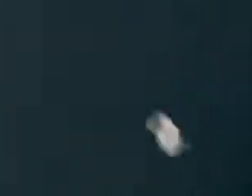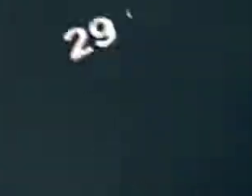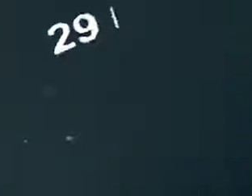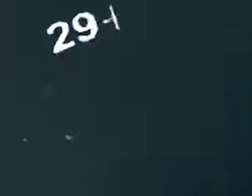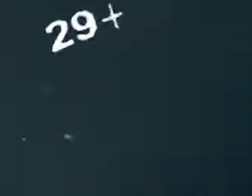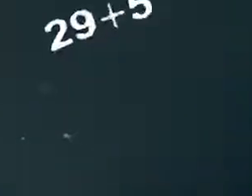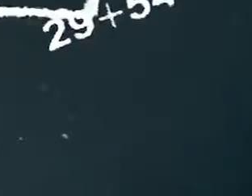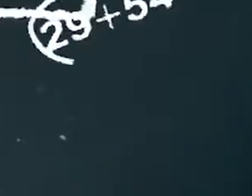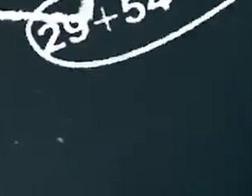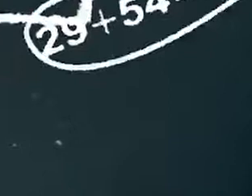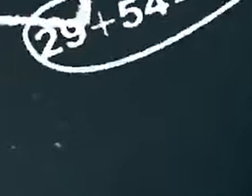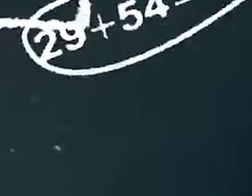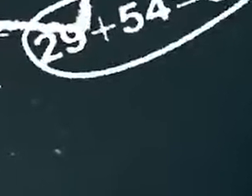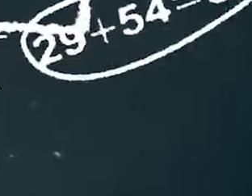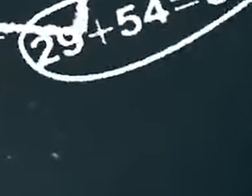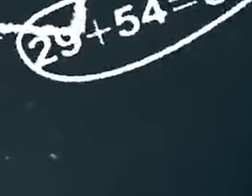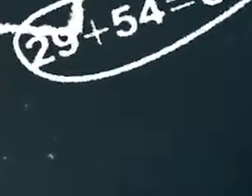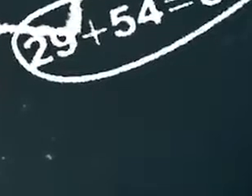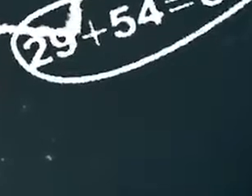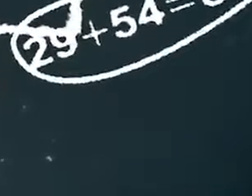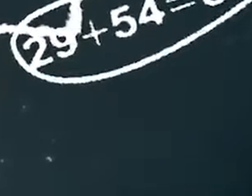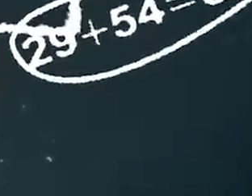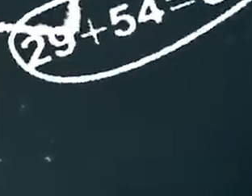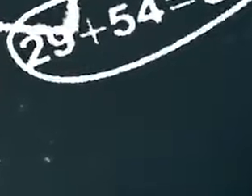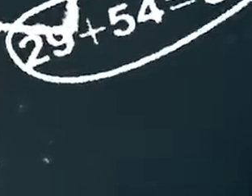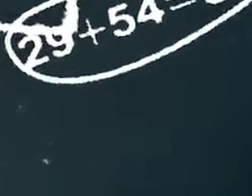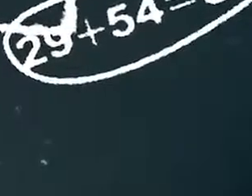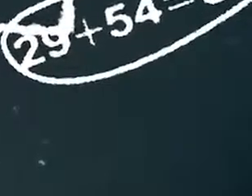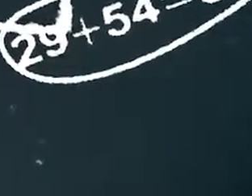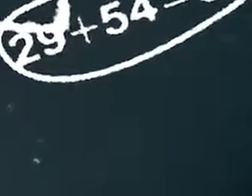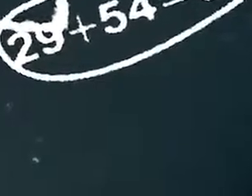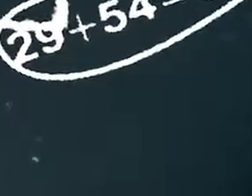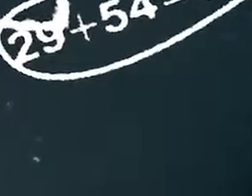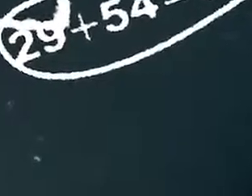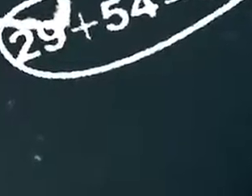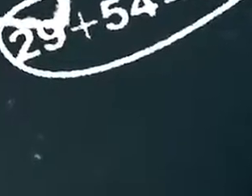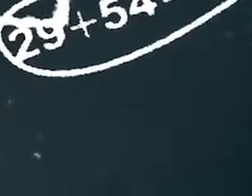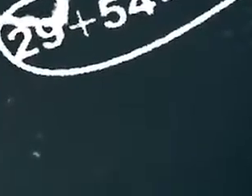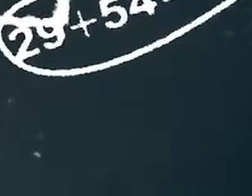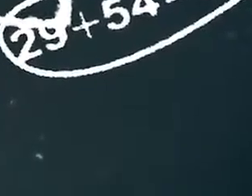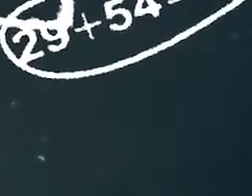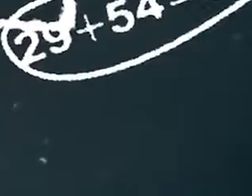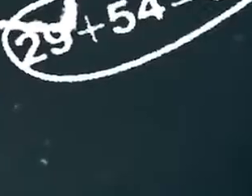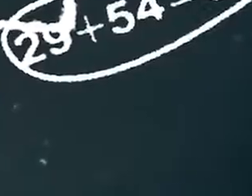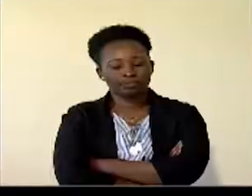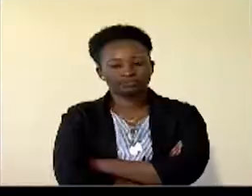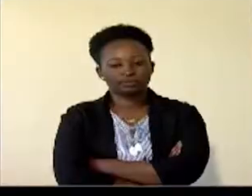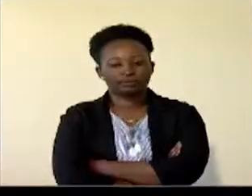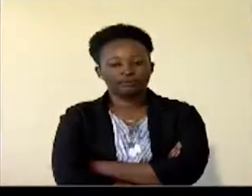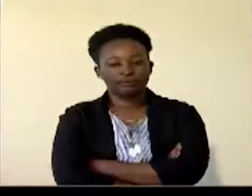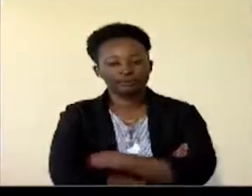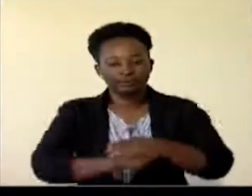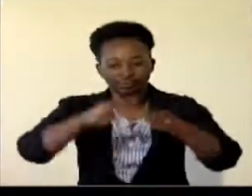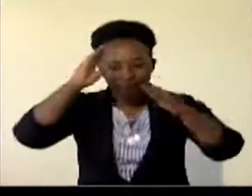Welcome to Study Time, a televised home learning program produced by Rwanda Education Board.